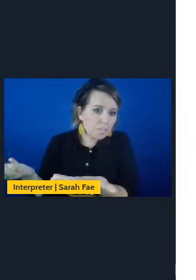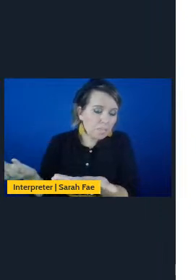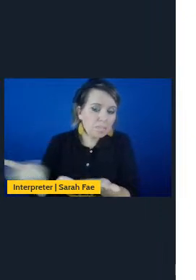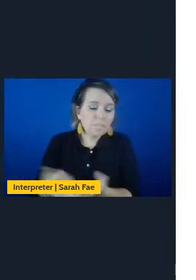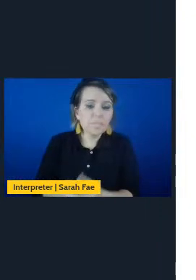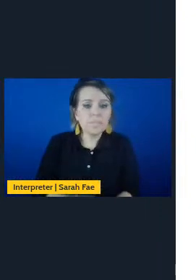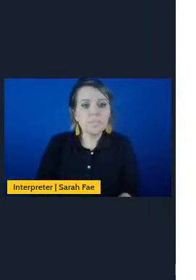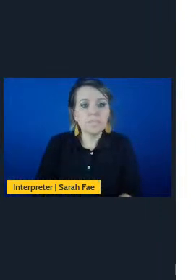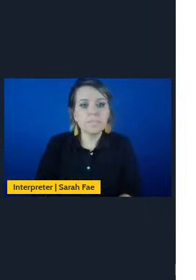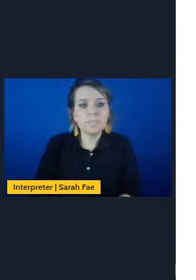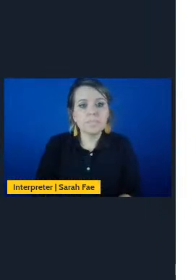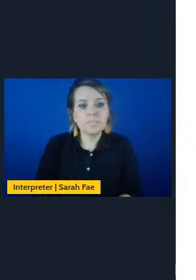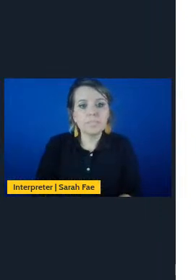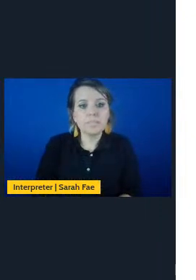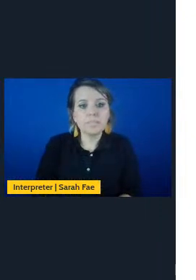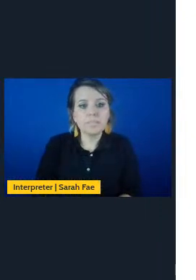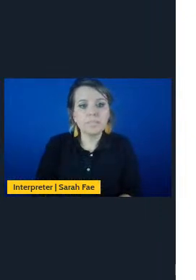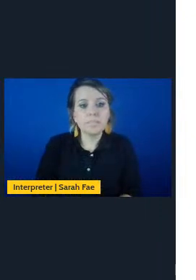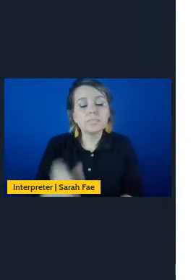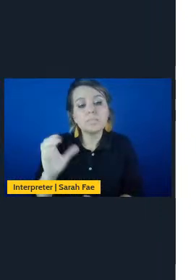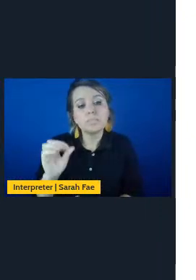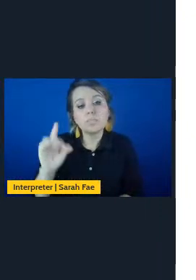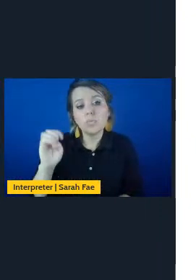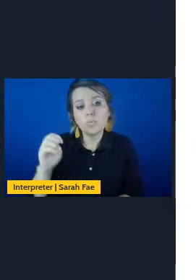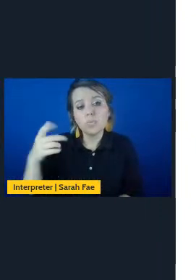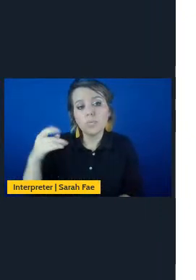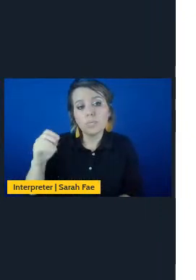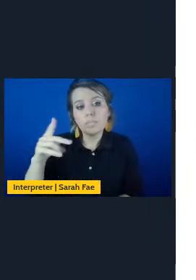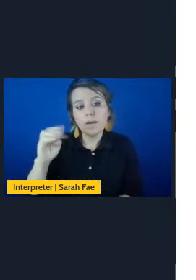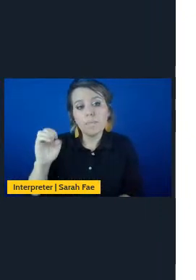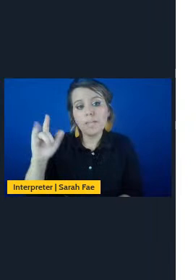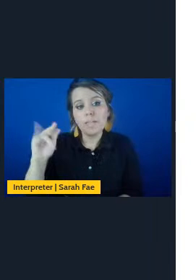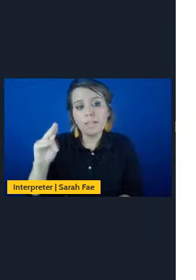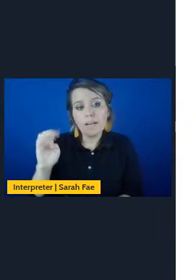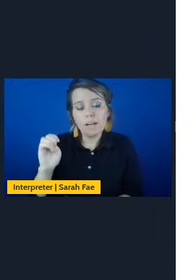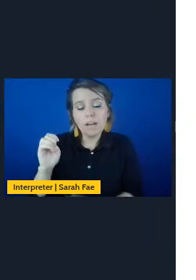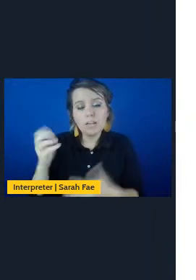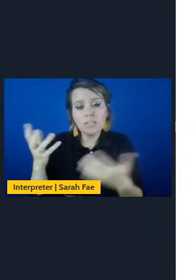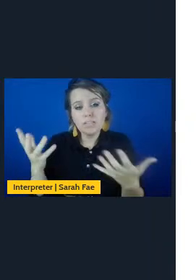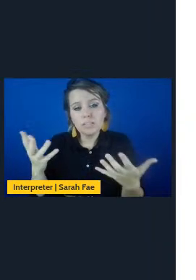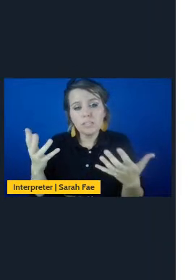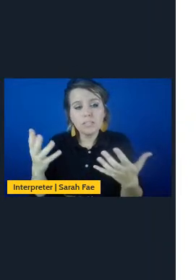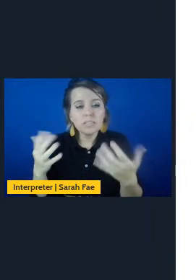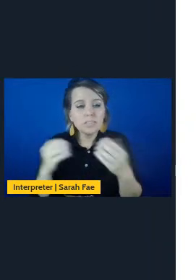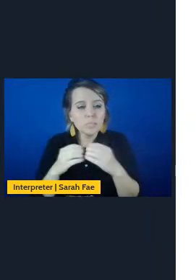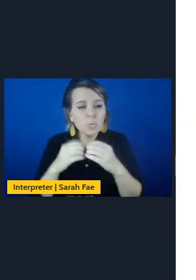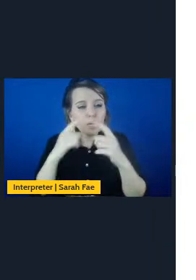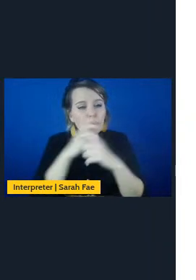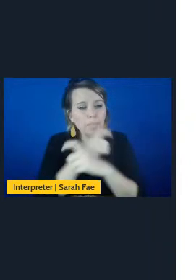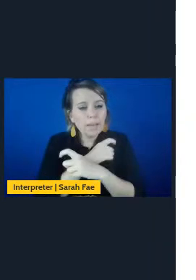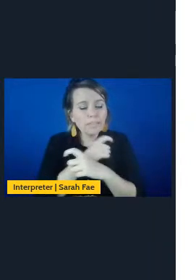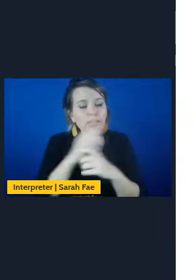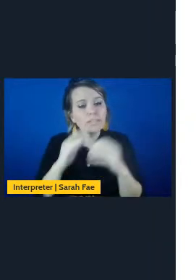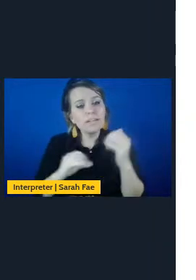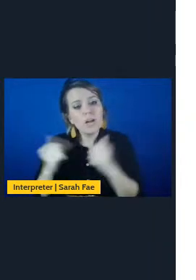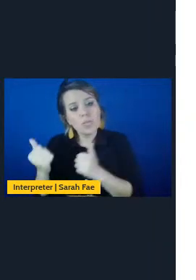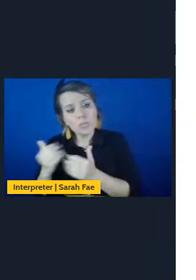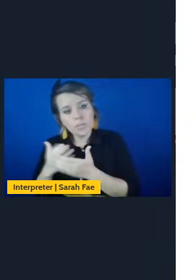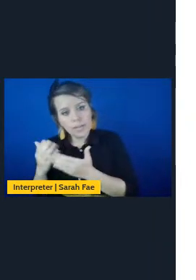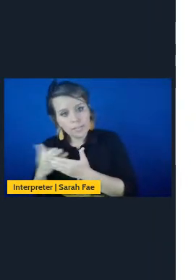time. Code Pipeline is more complex to set up than some alternatives like GitHub